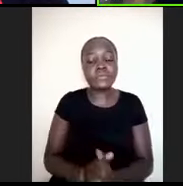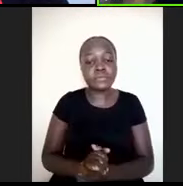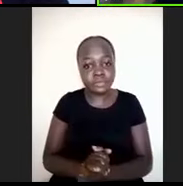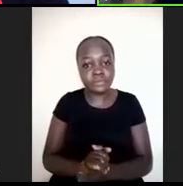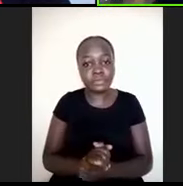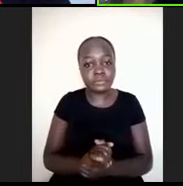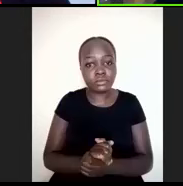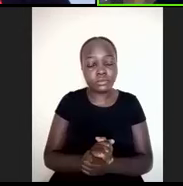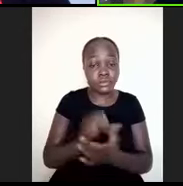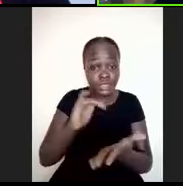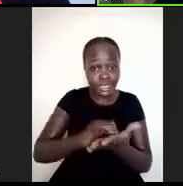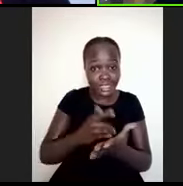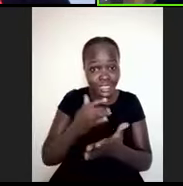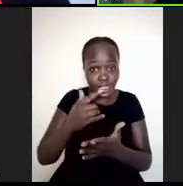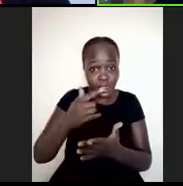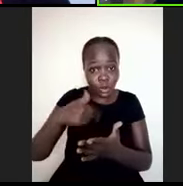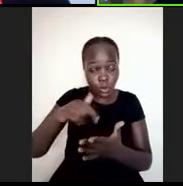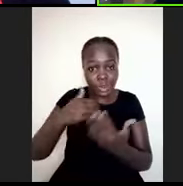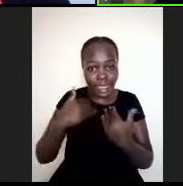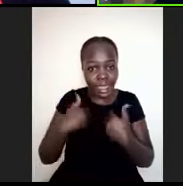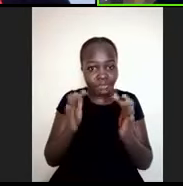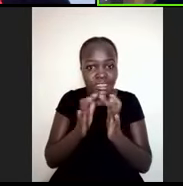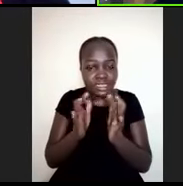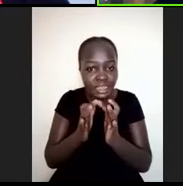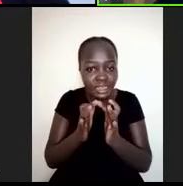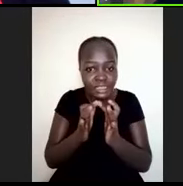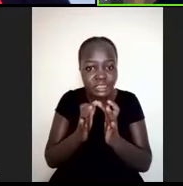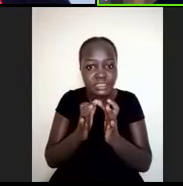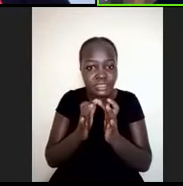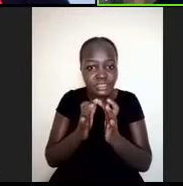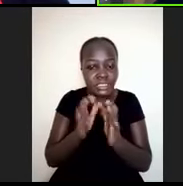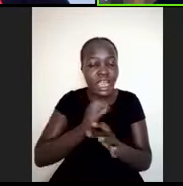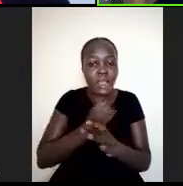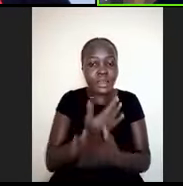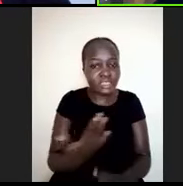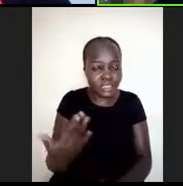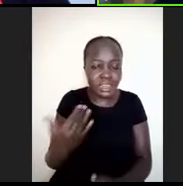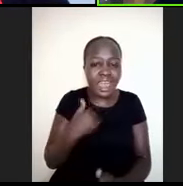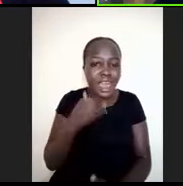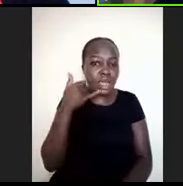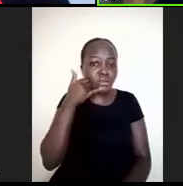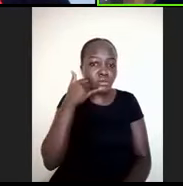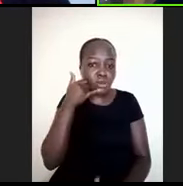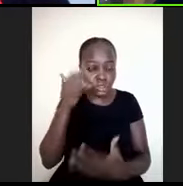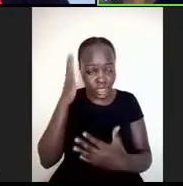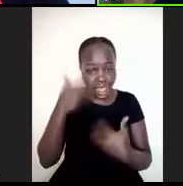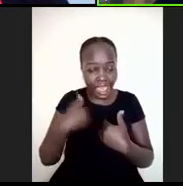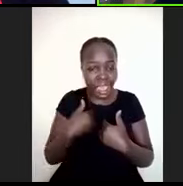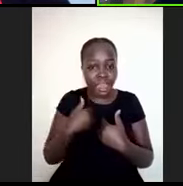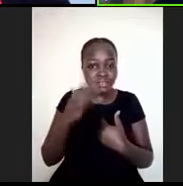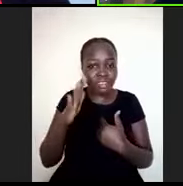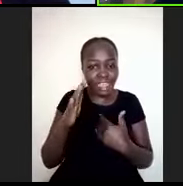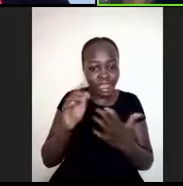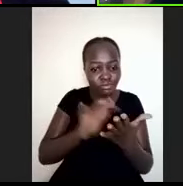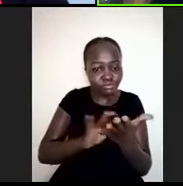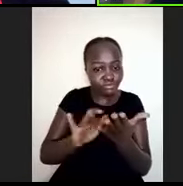Again, you know, we have the internet, our children have their phones, they have their smartphones, they have internet at home. As